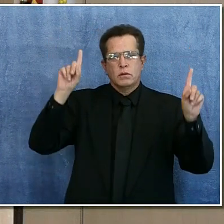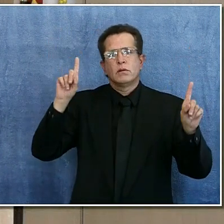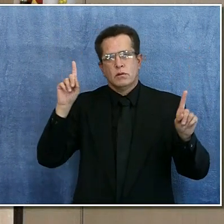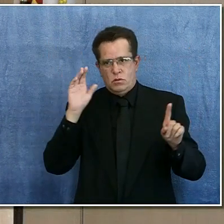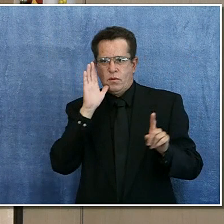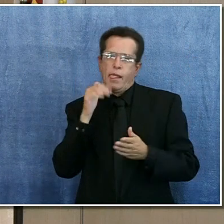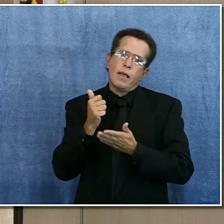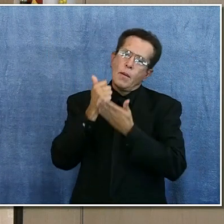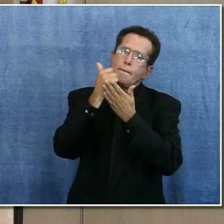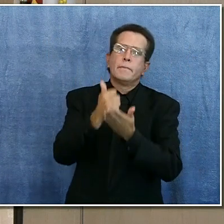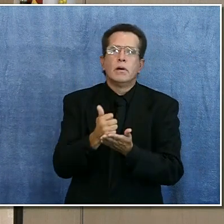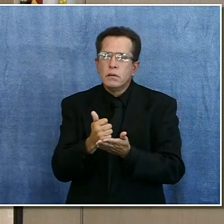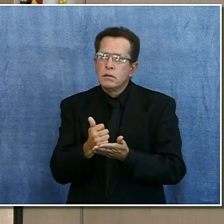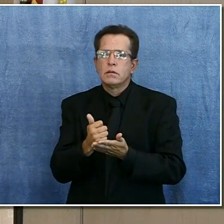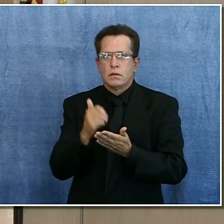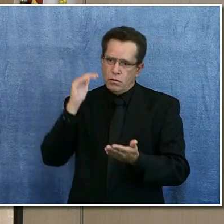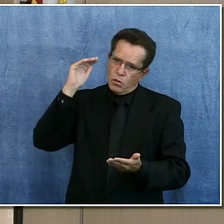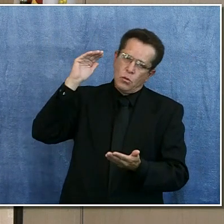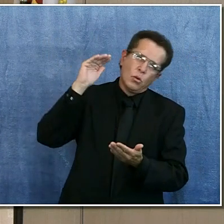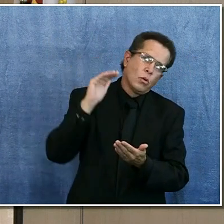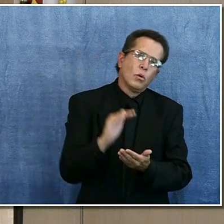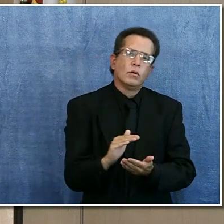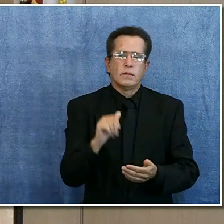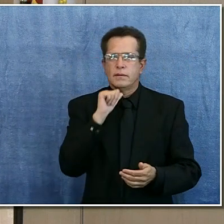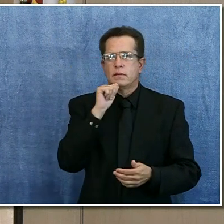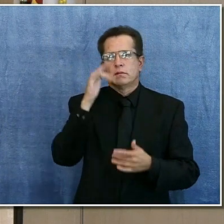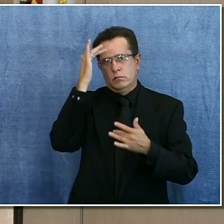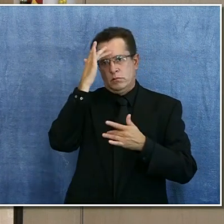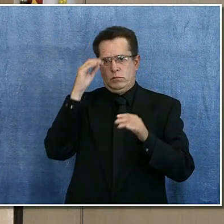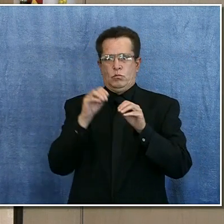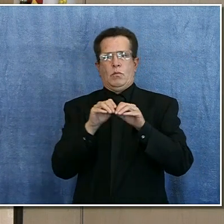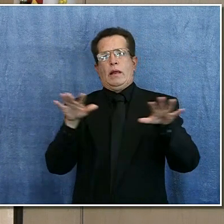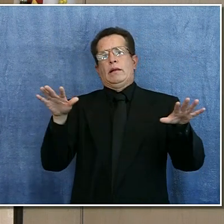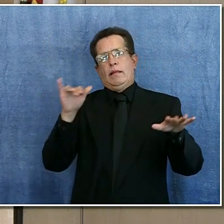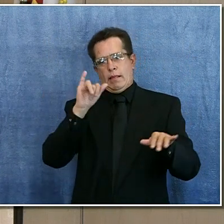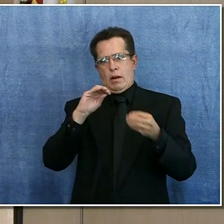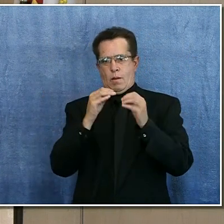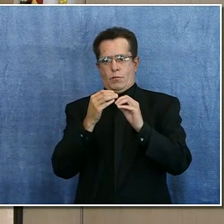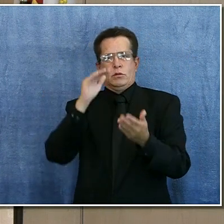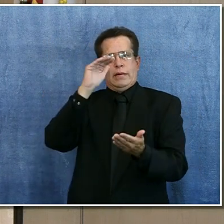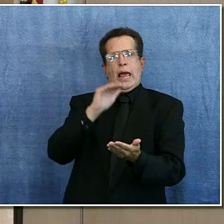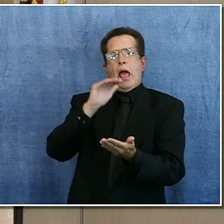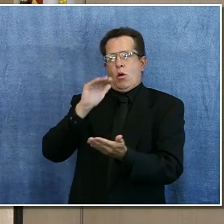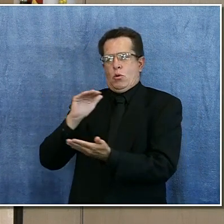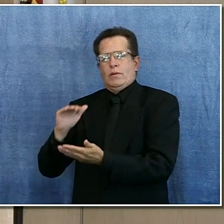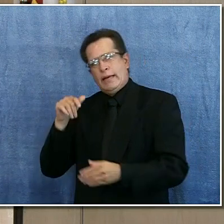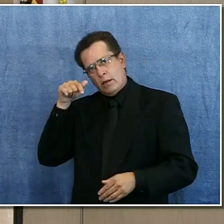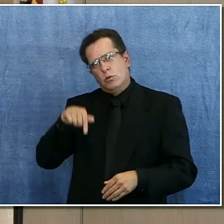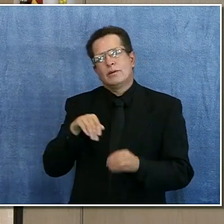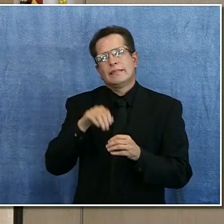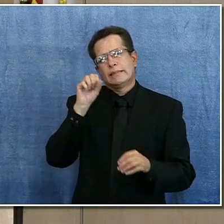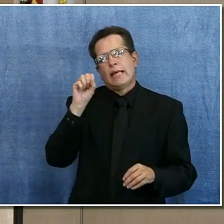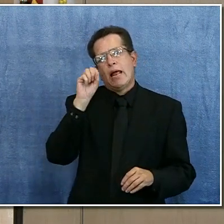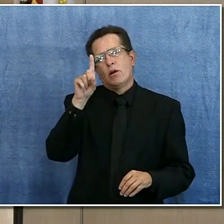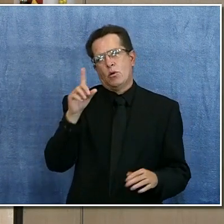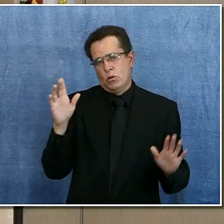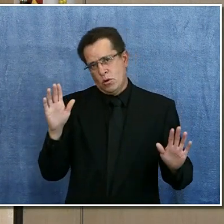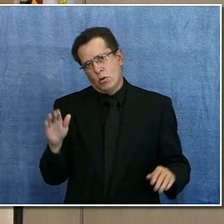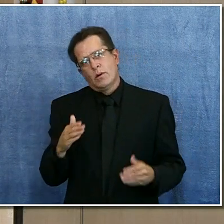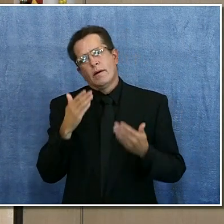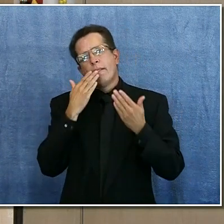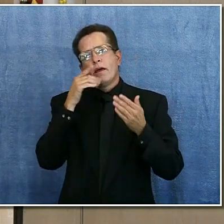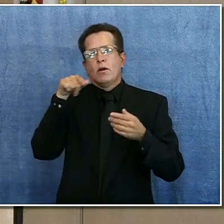in contributing to continuing to decrease the numbers of COVID-19 in San Diego. Now, please welcome back to the